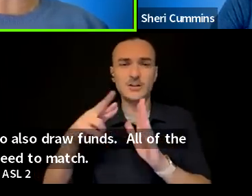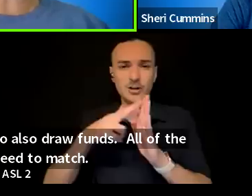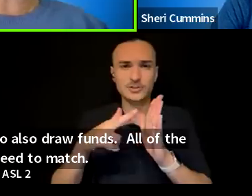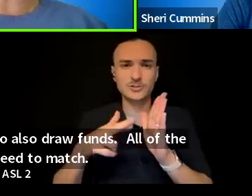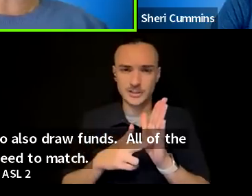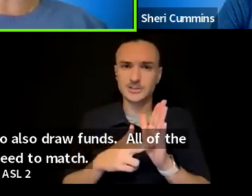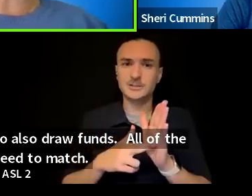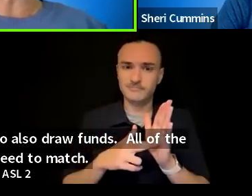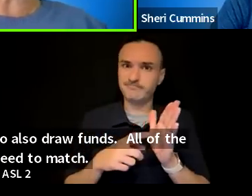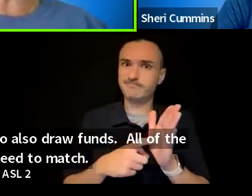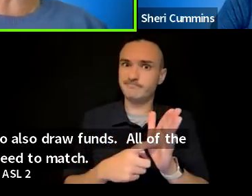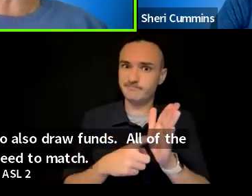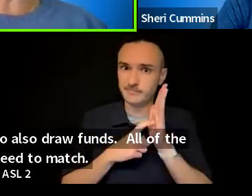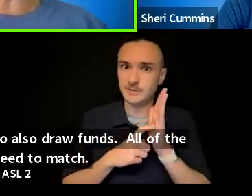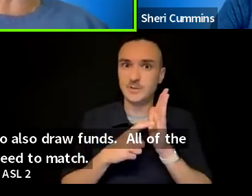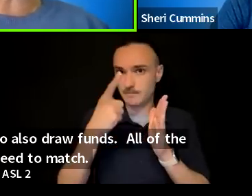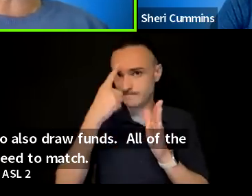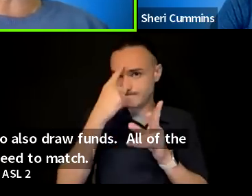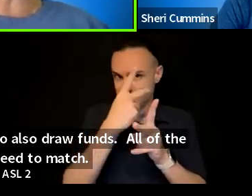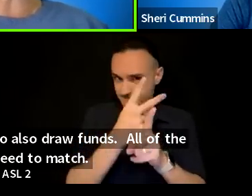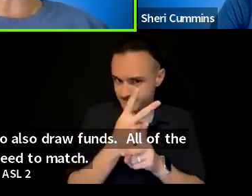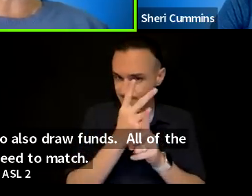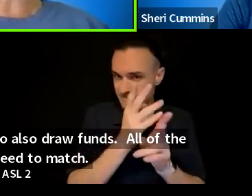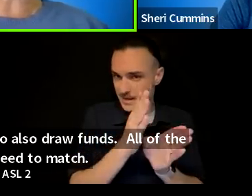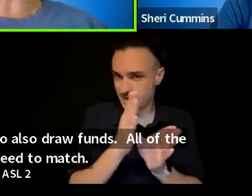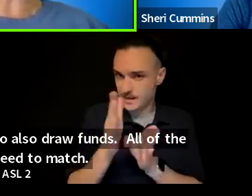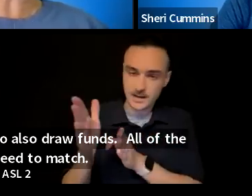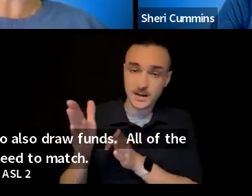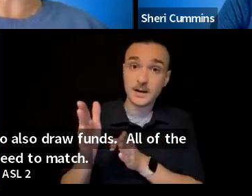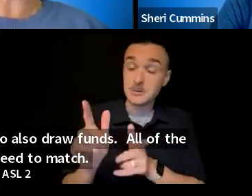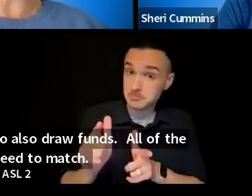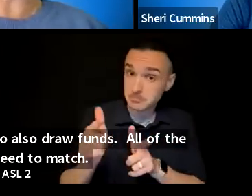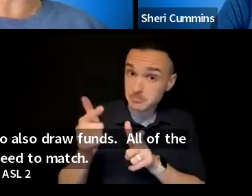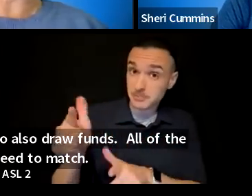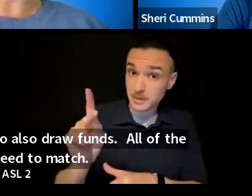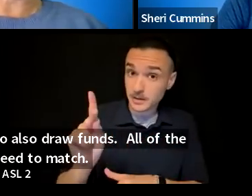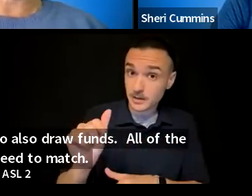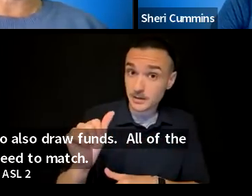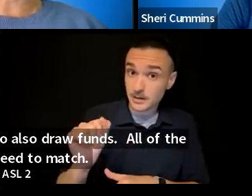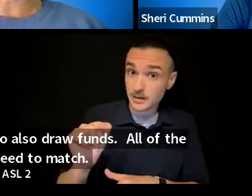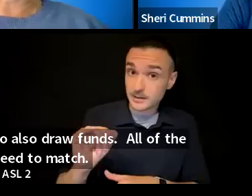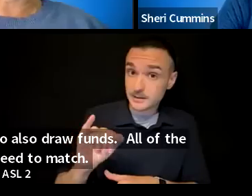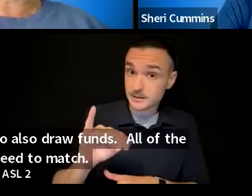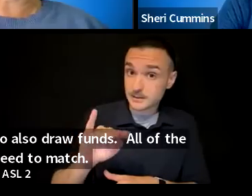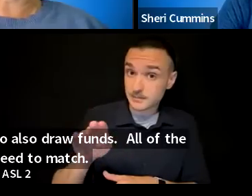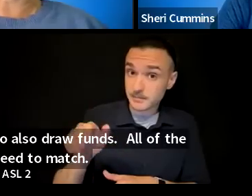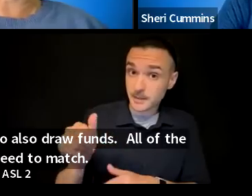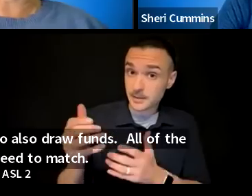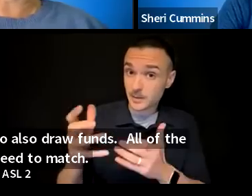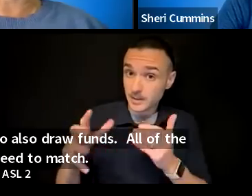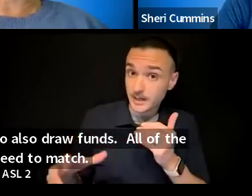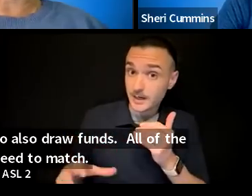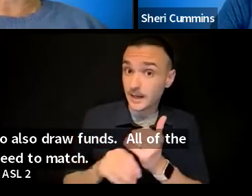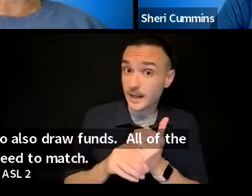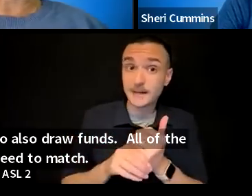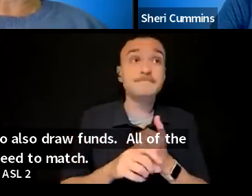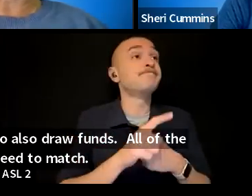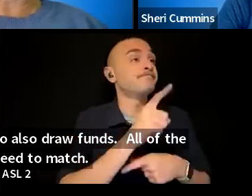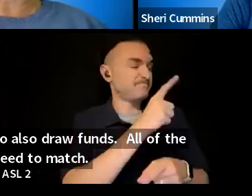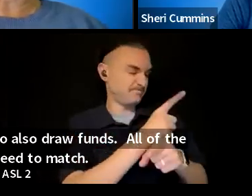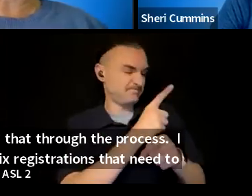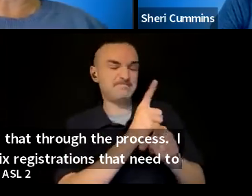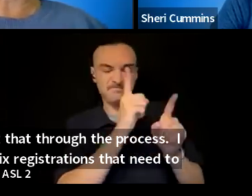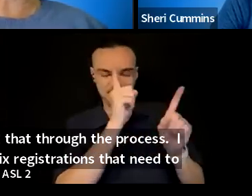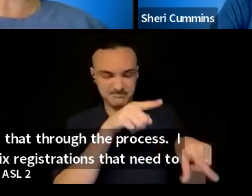you're setting things up. Cosima, would you like to add some things? Yeah, and everything Emily said was absolutely correct. I also just wanted to